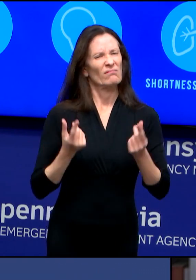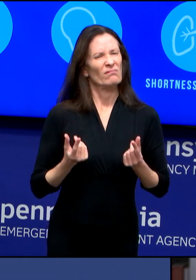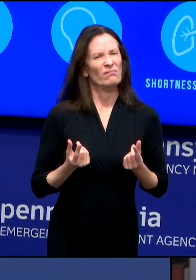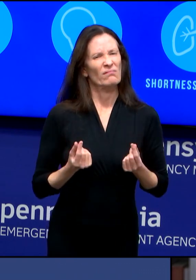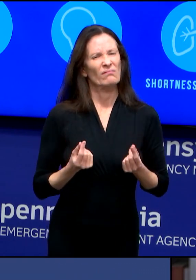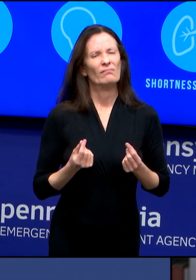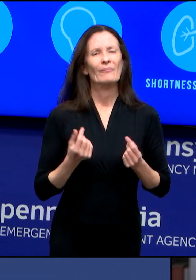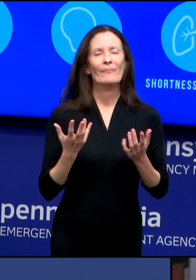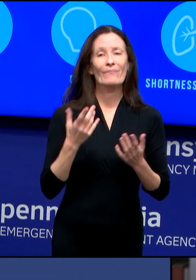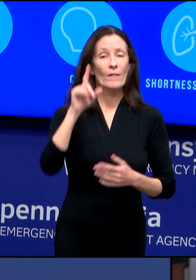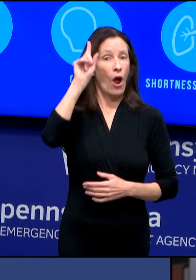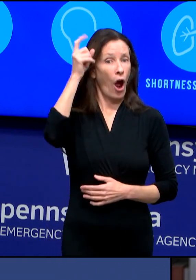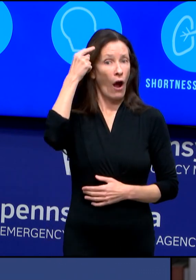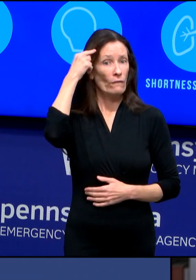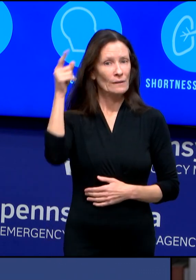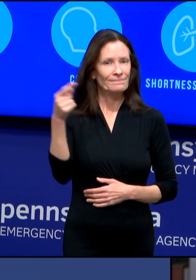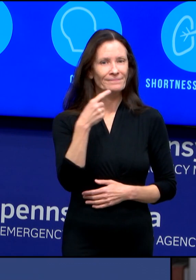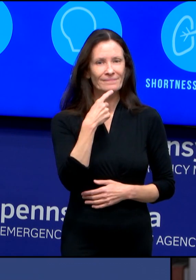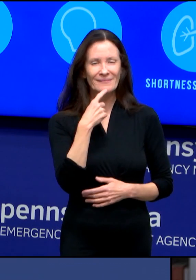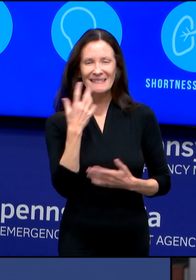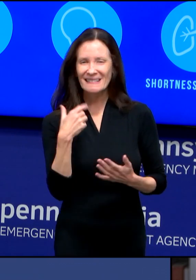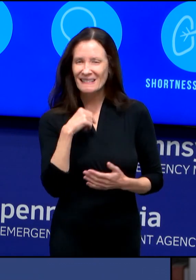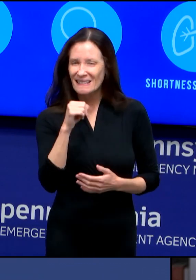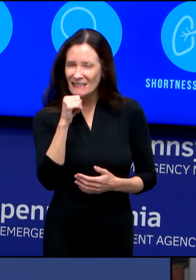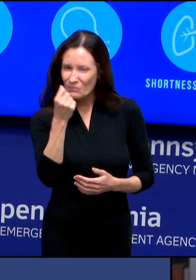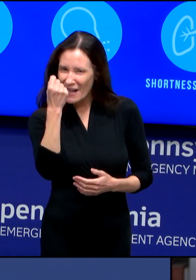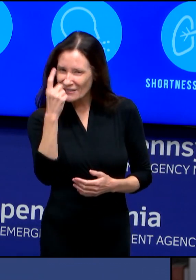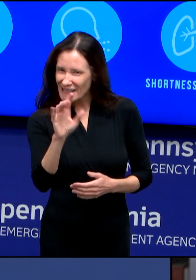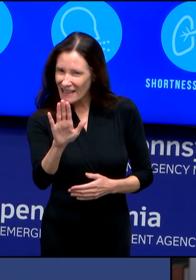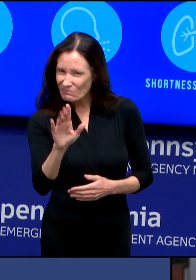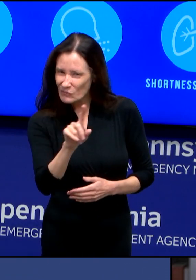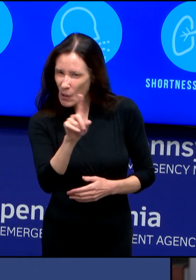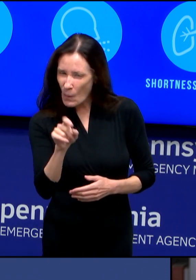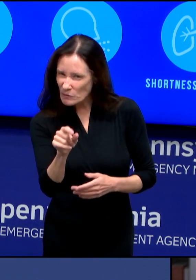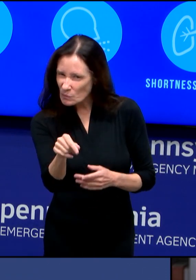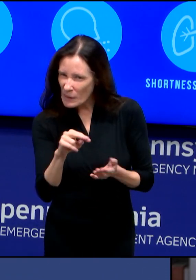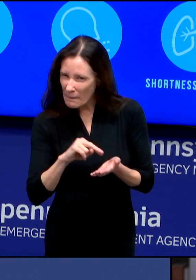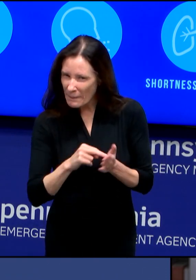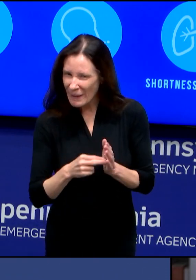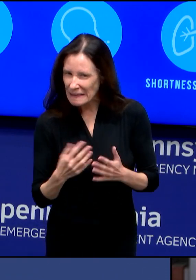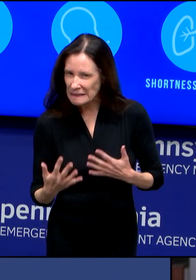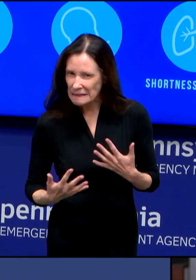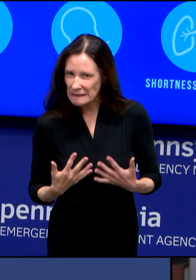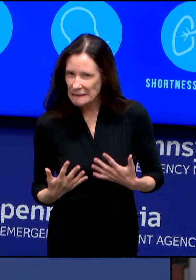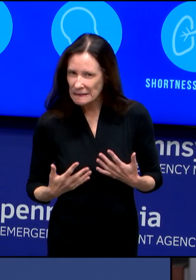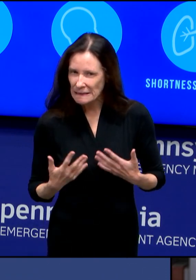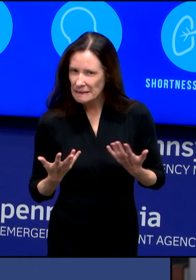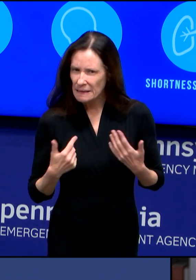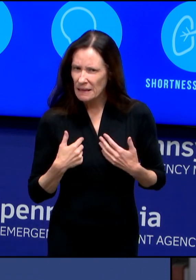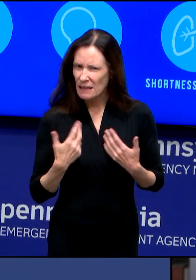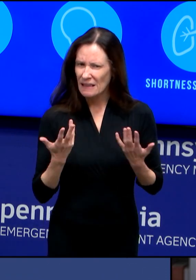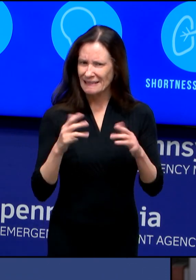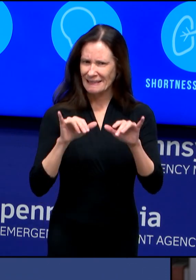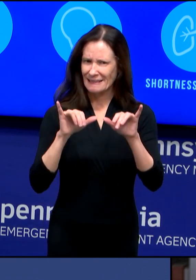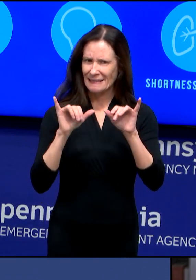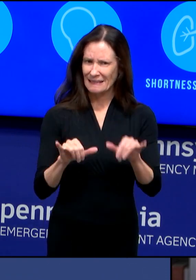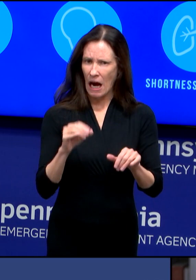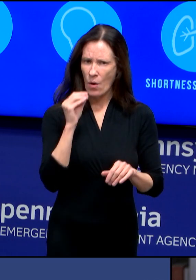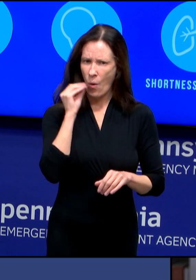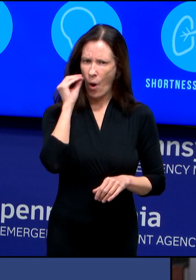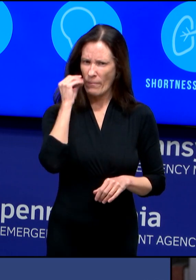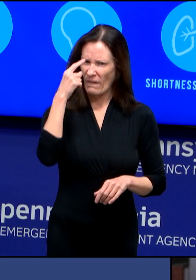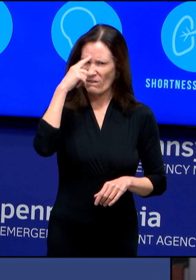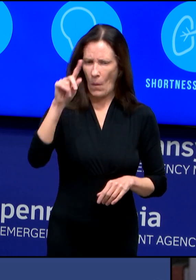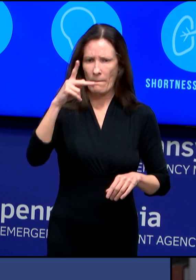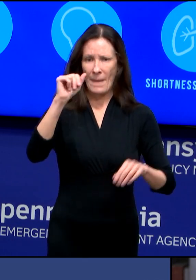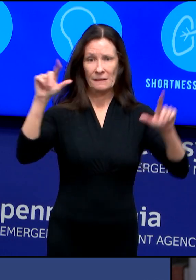I quite understand the question. We only have the stay-at-home order for the the southeastern part of the state, plus Monroe County